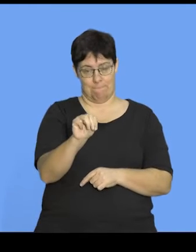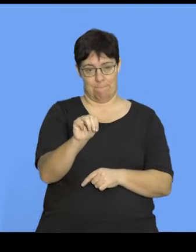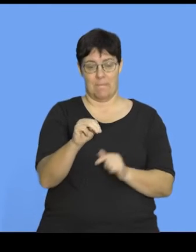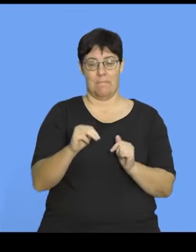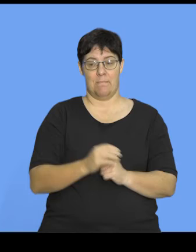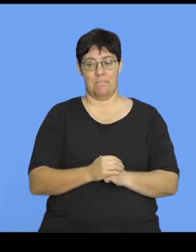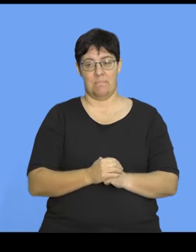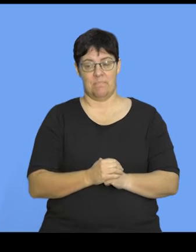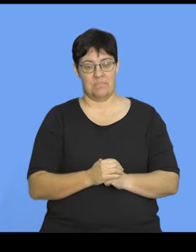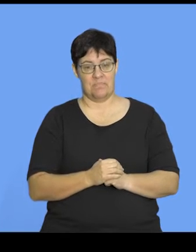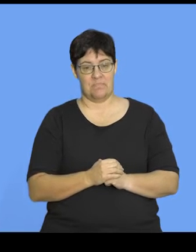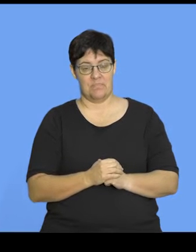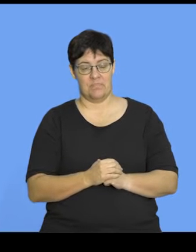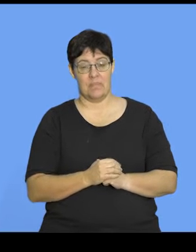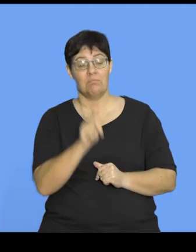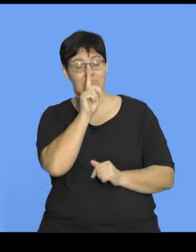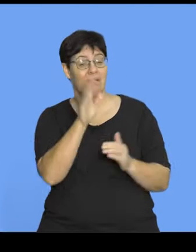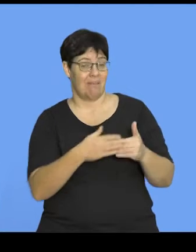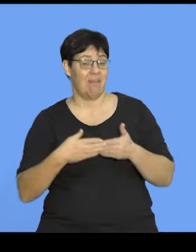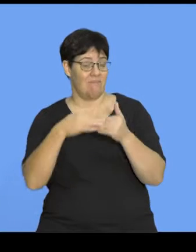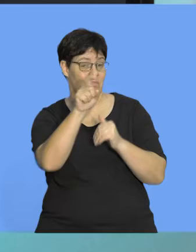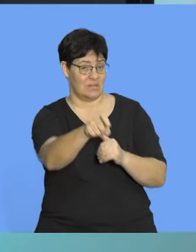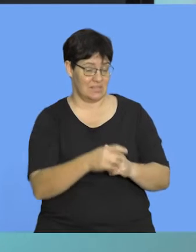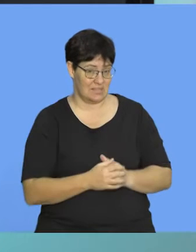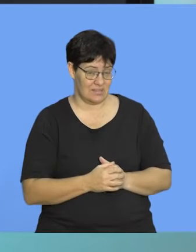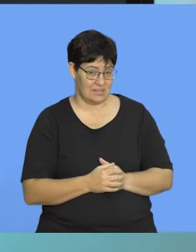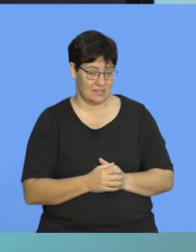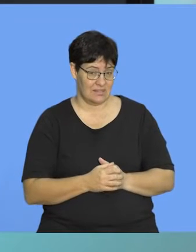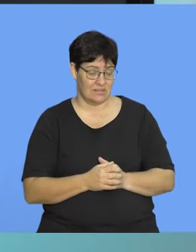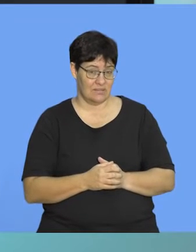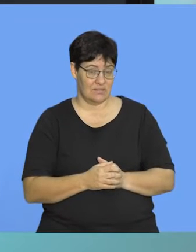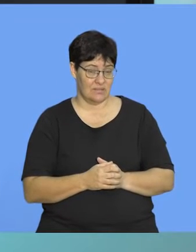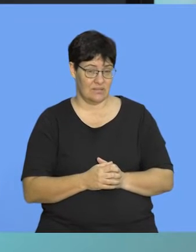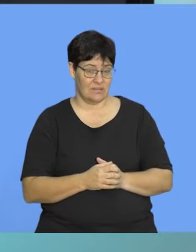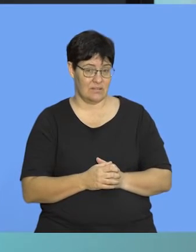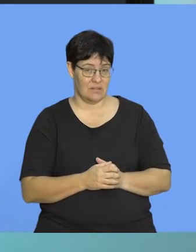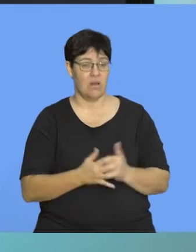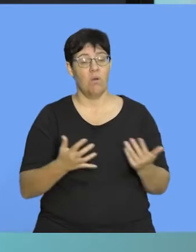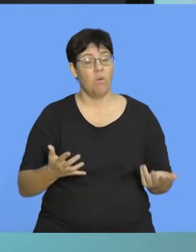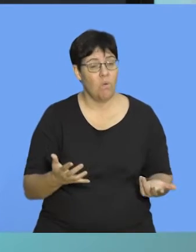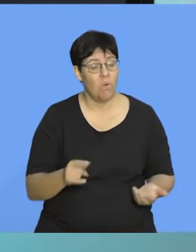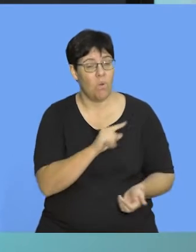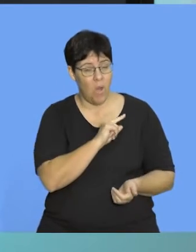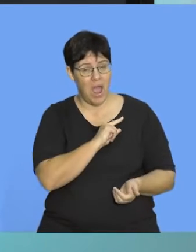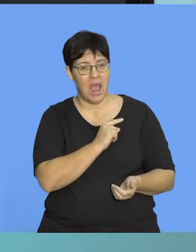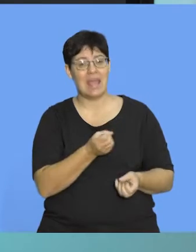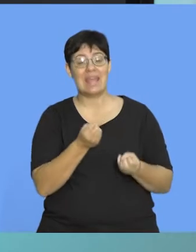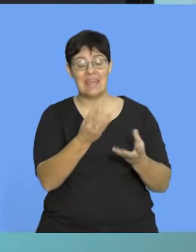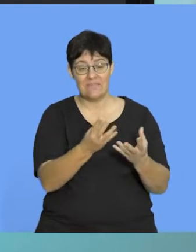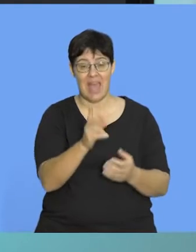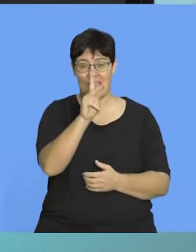meters. Here we need to be careful because we're going to get situations where I'm going to give you distances